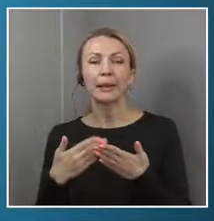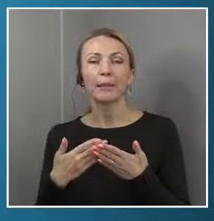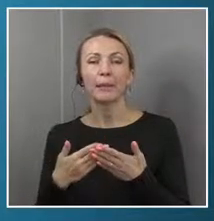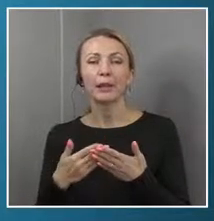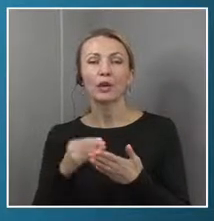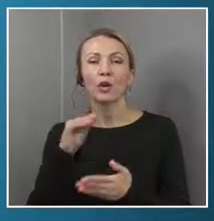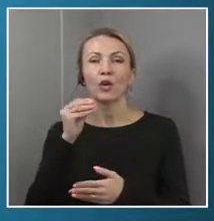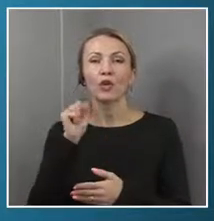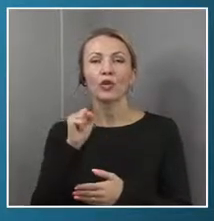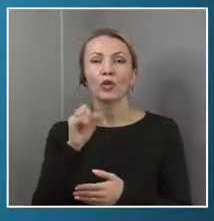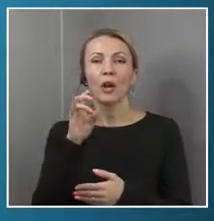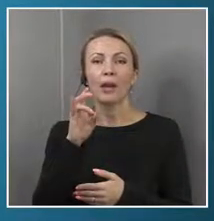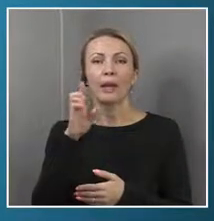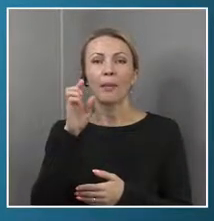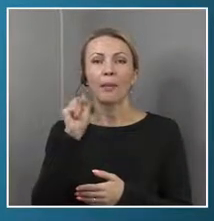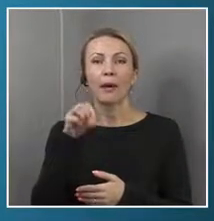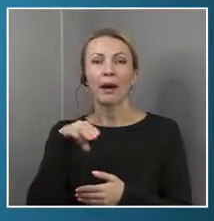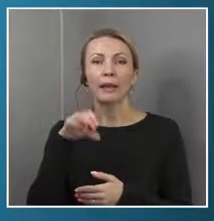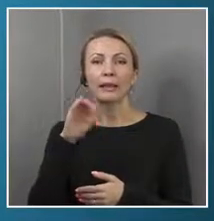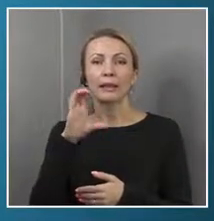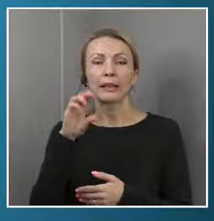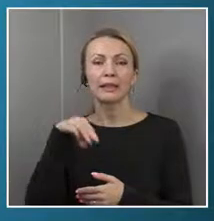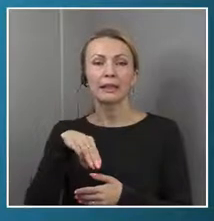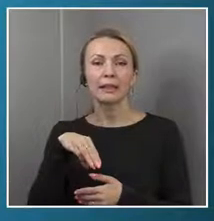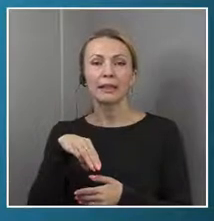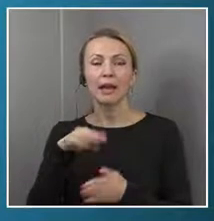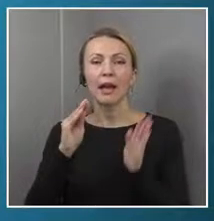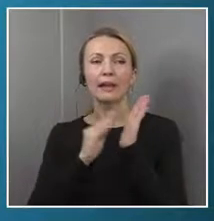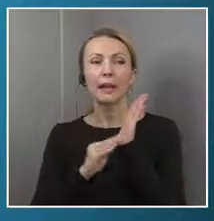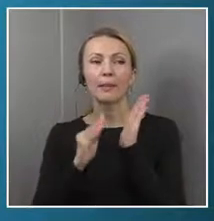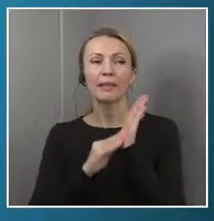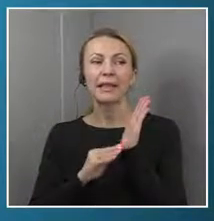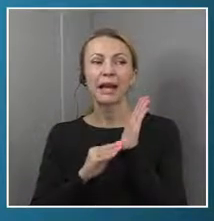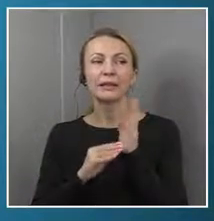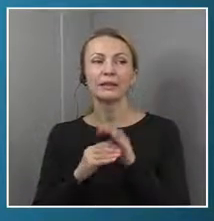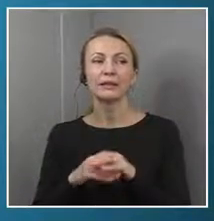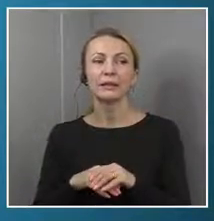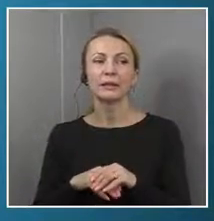wrote a huge two-volume catalog